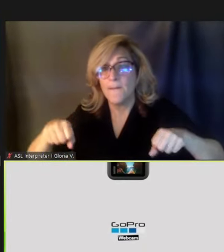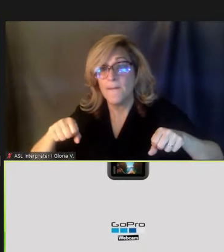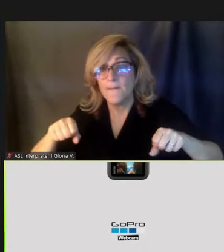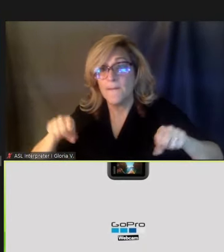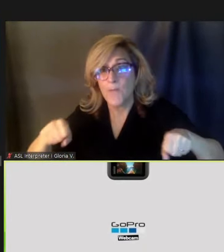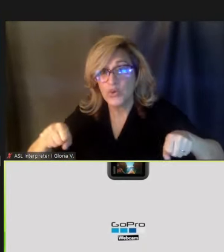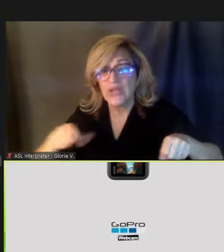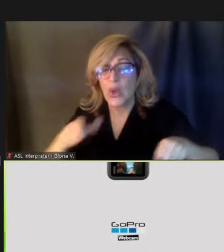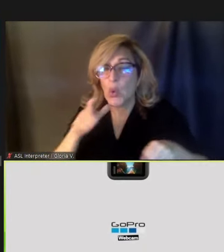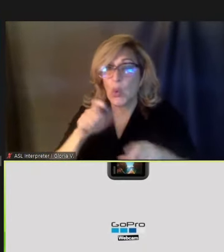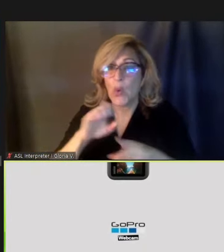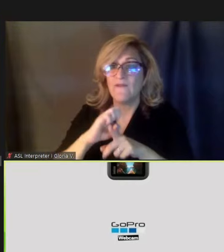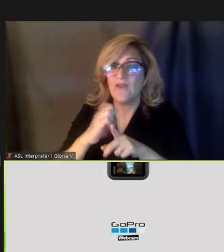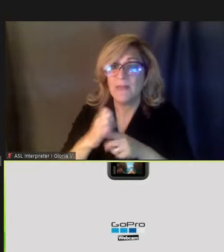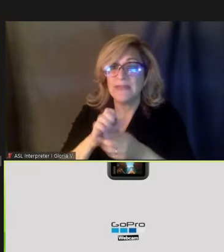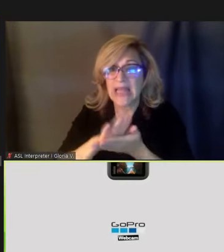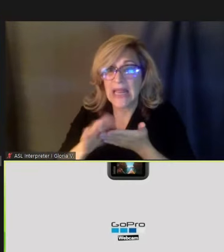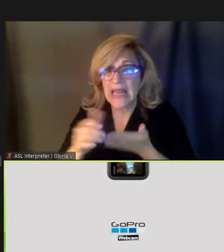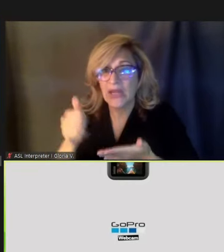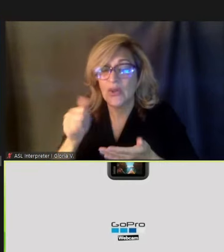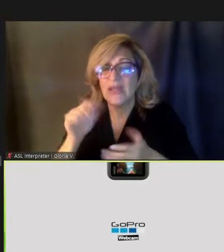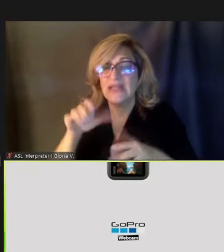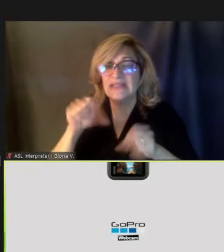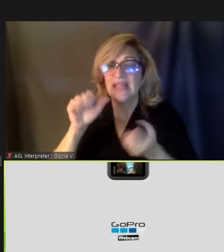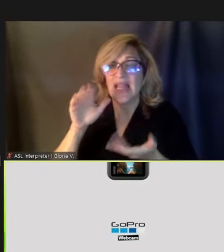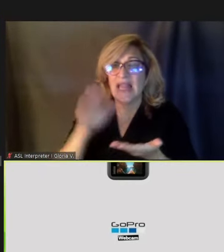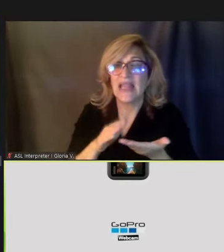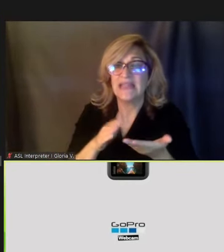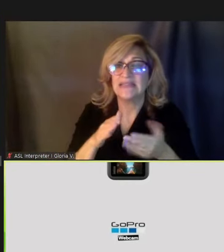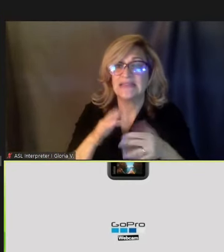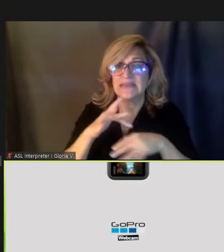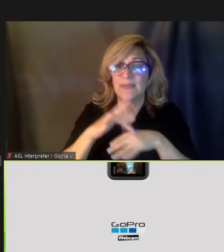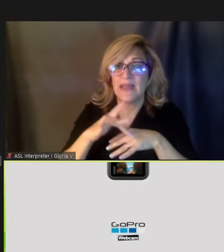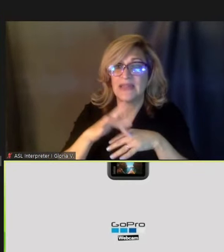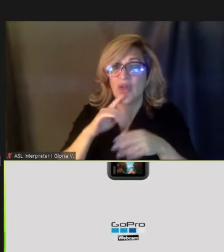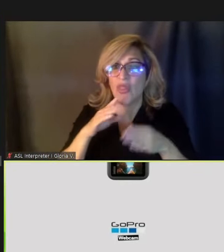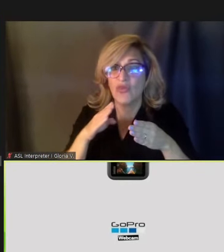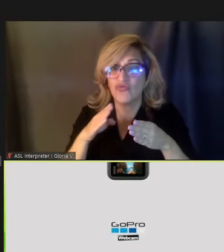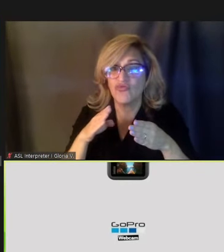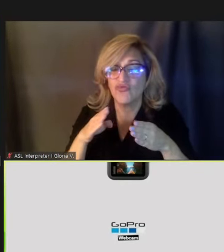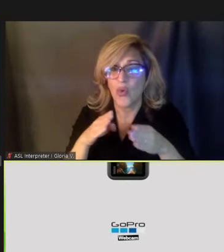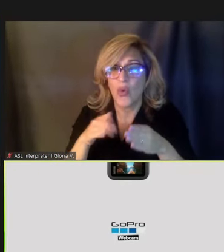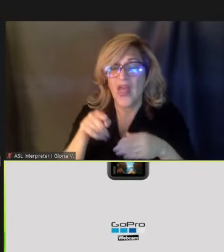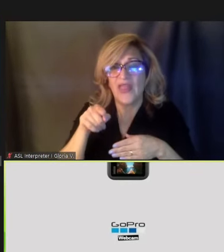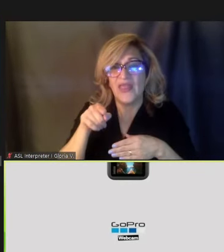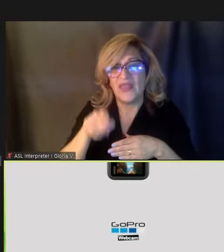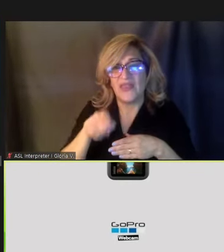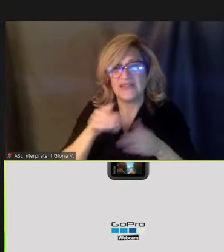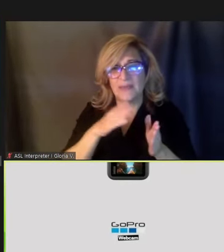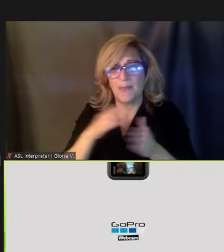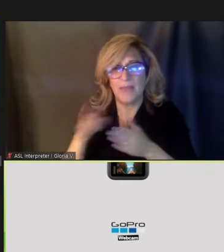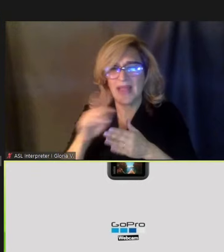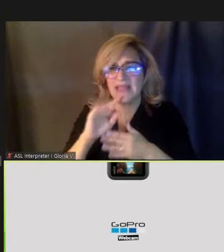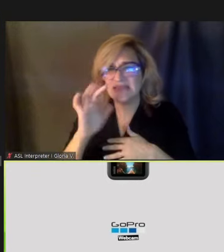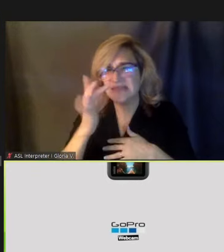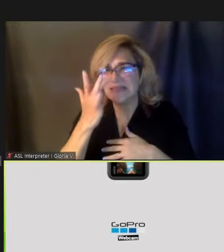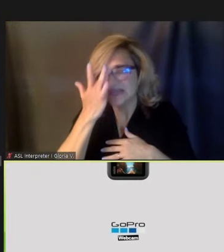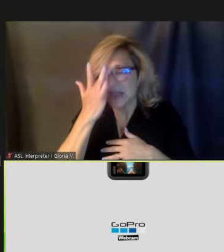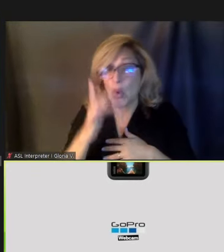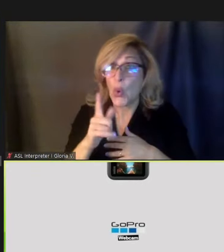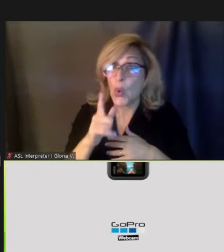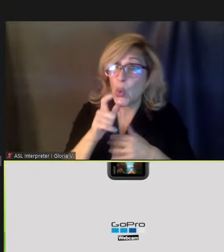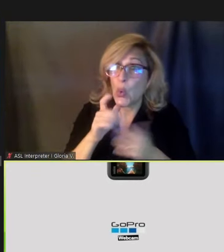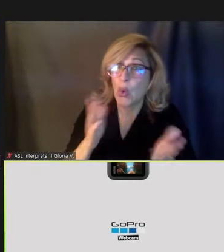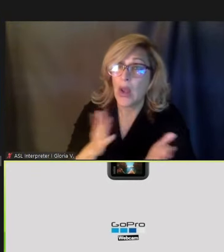more environmentally cleaner and take up less space on the road. This plan is utter sick. Guess who lobbied for this? The rich and